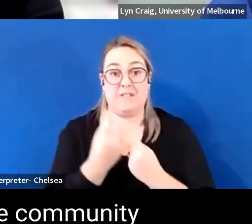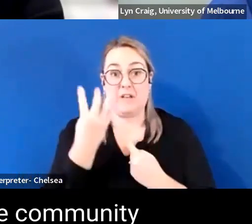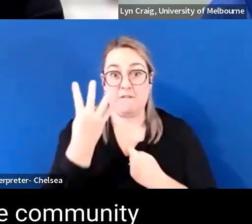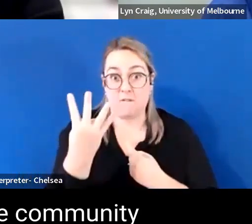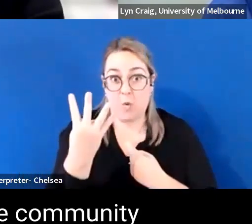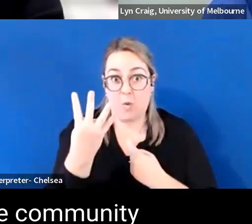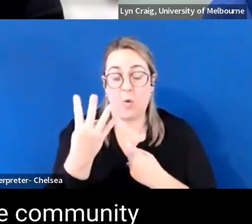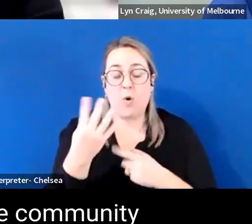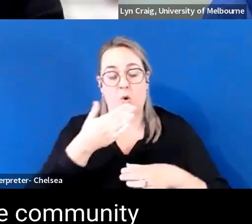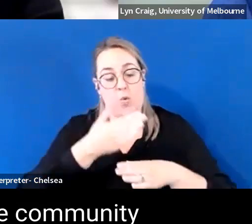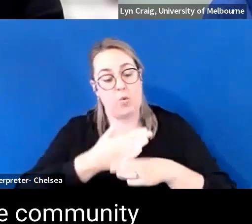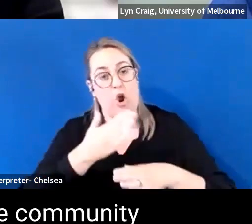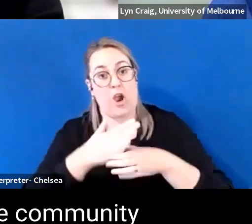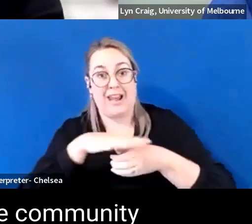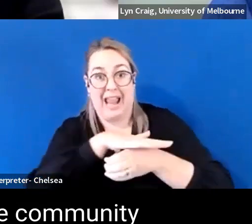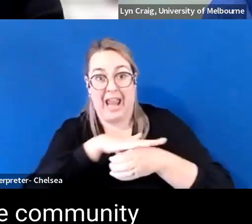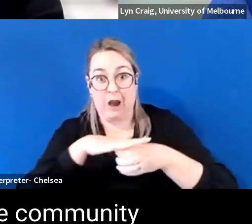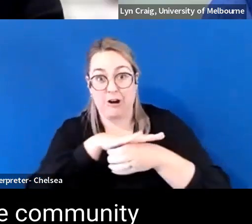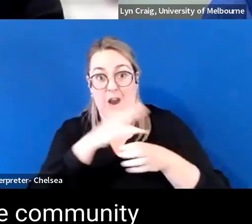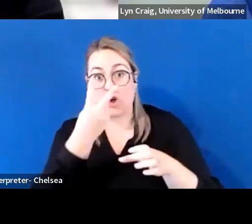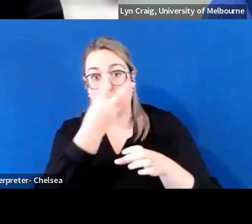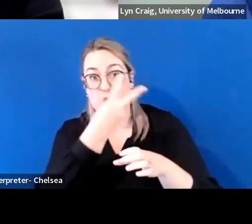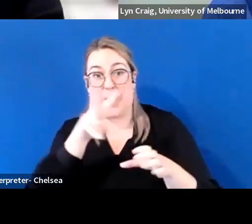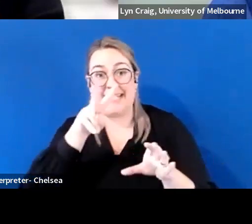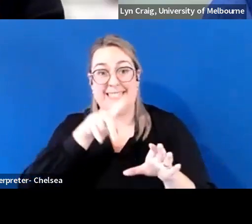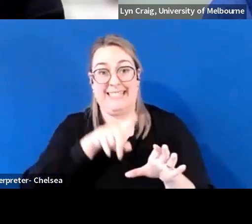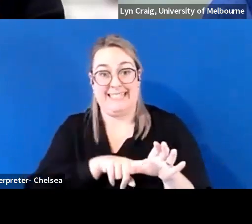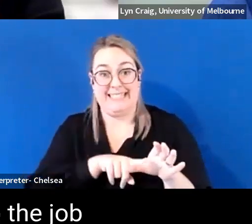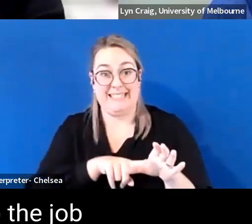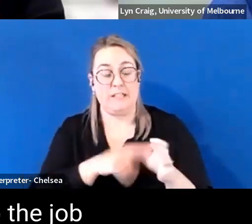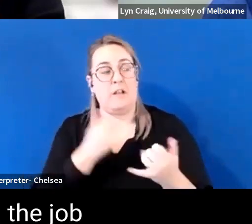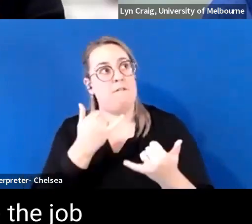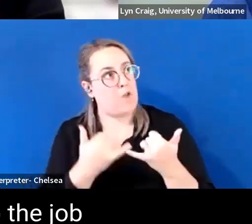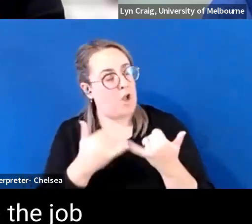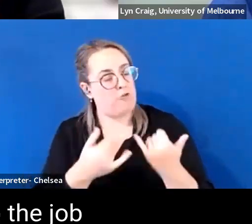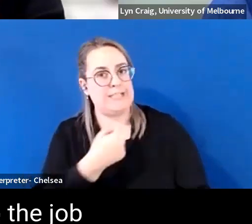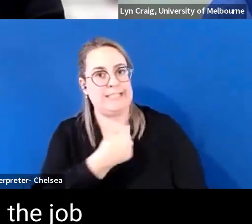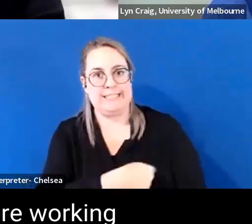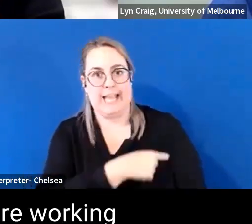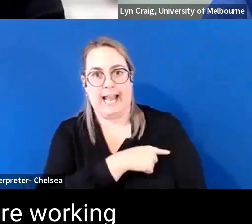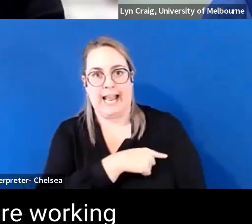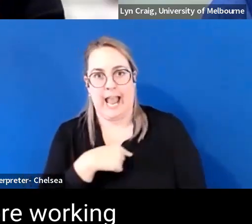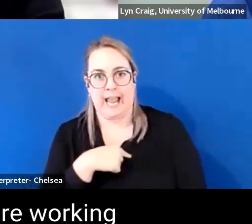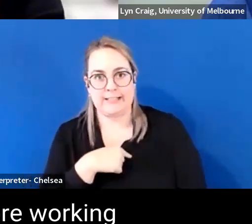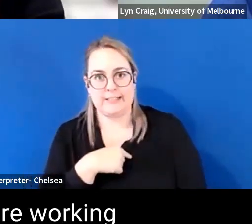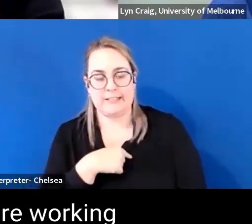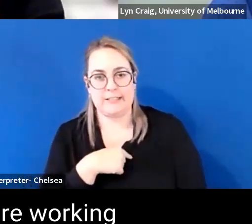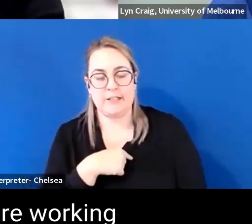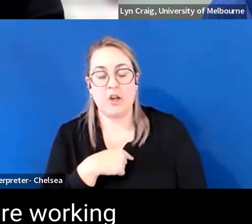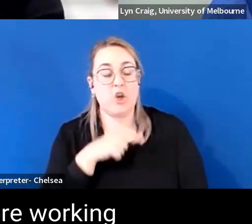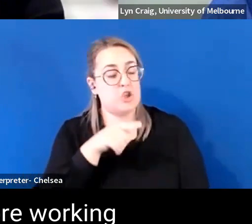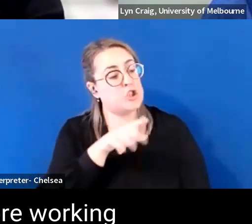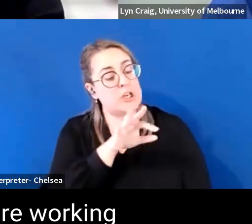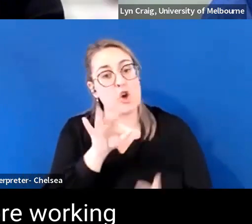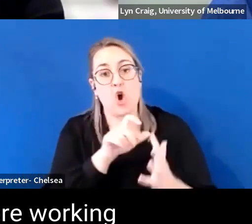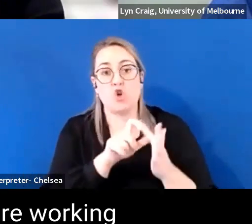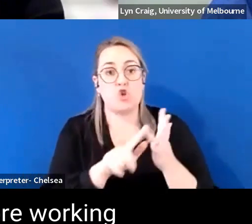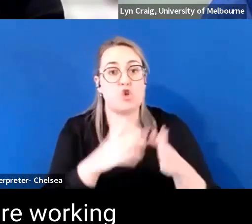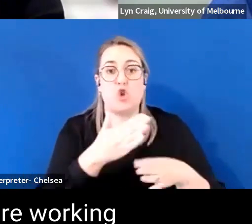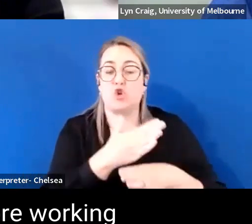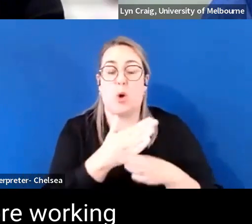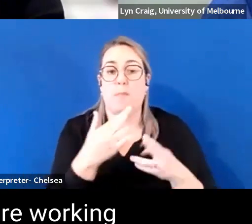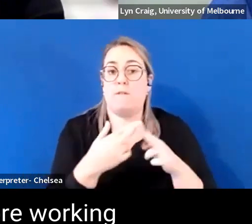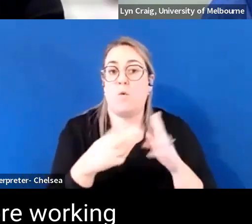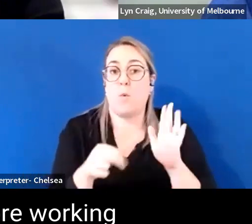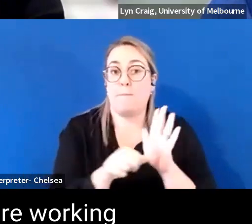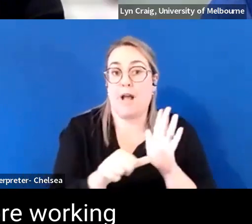and dedicated to the community that she serves. She doesn't do the job for the money. Her son earns more working